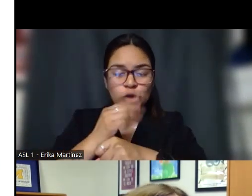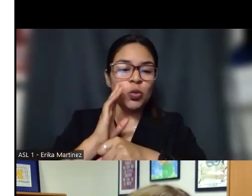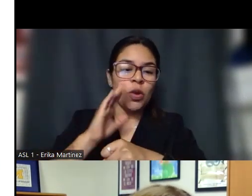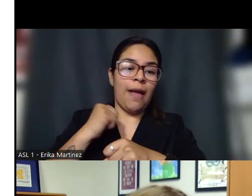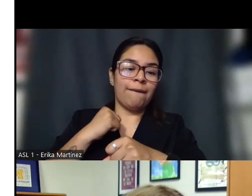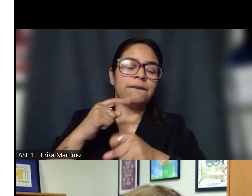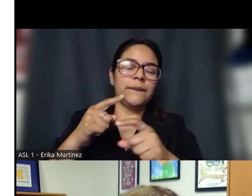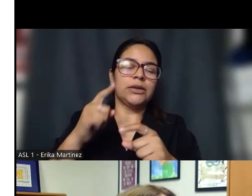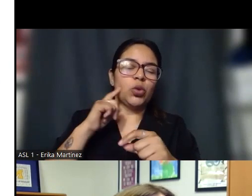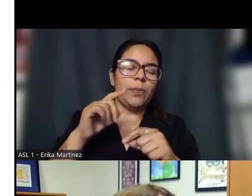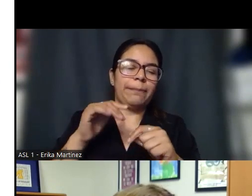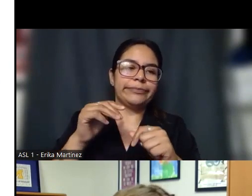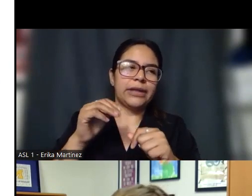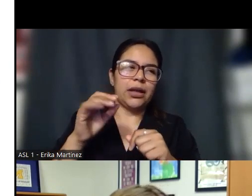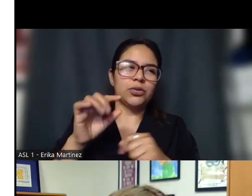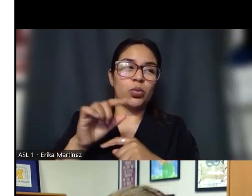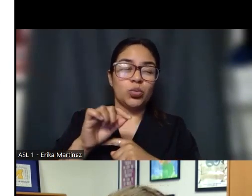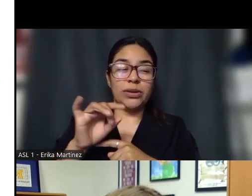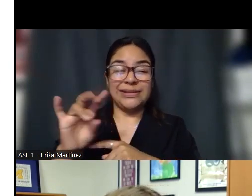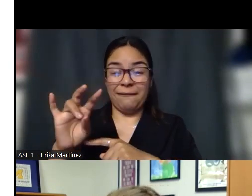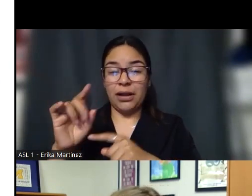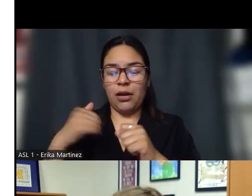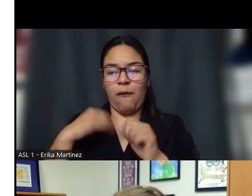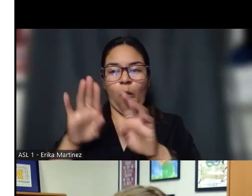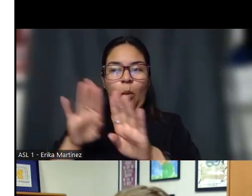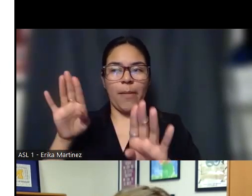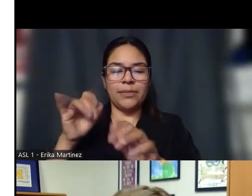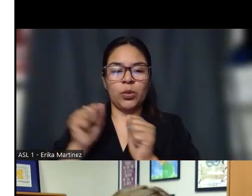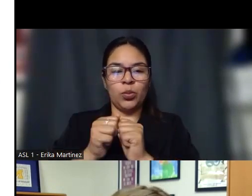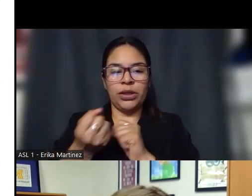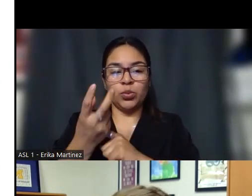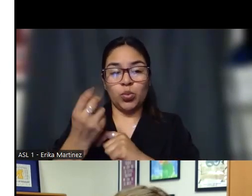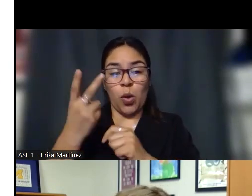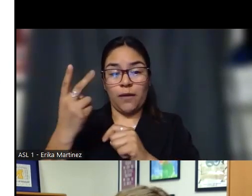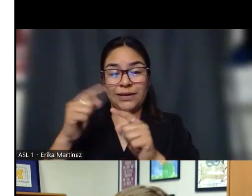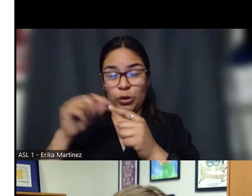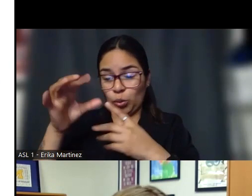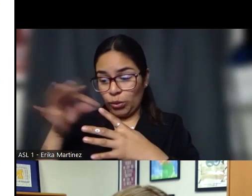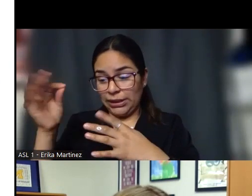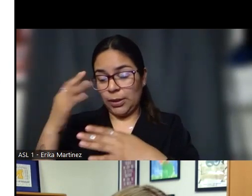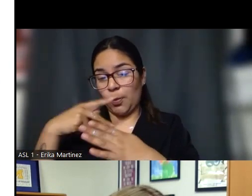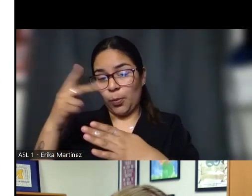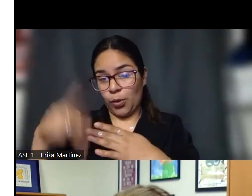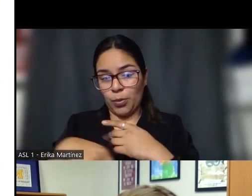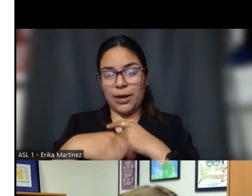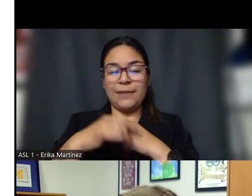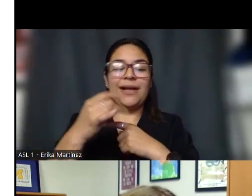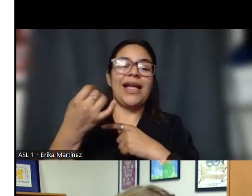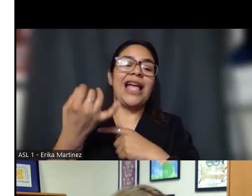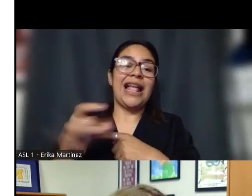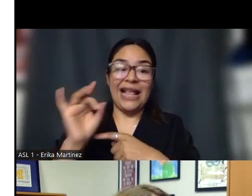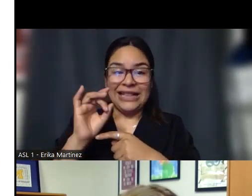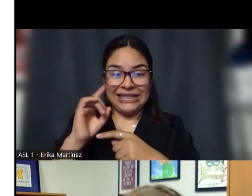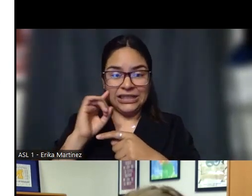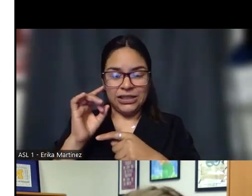time, we have approximately 27 open with 12 unique programs, 18 different fund sources,